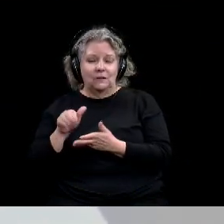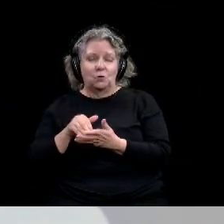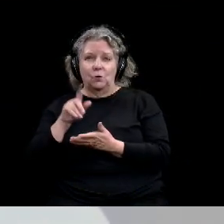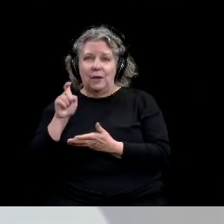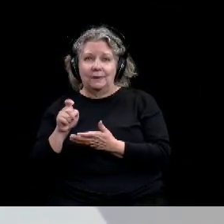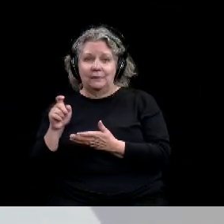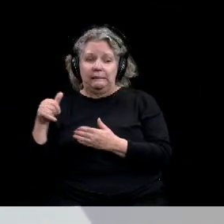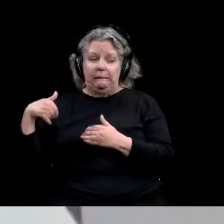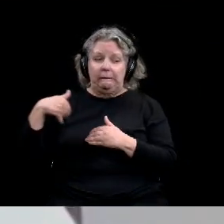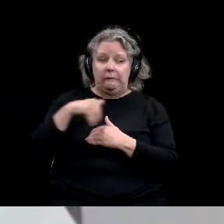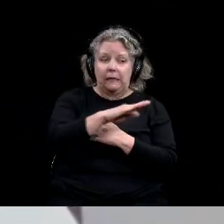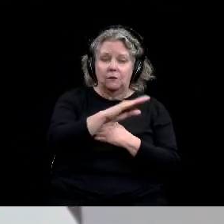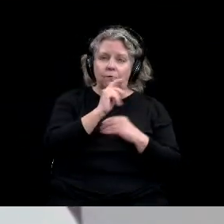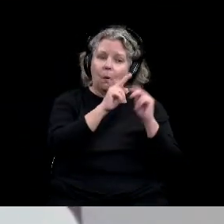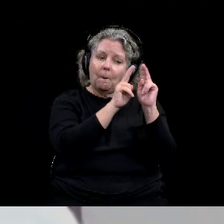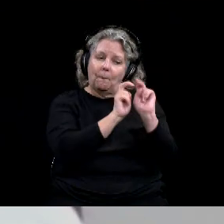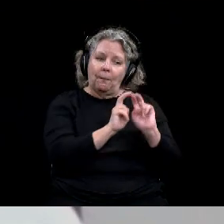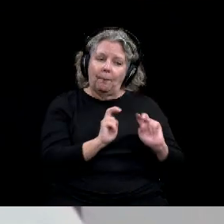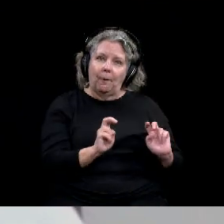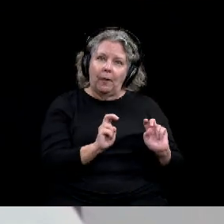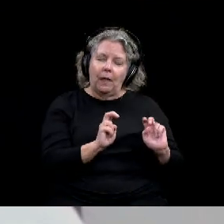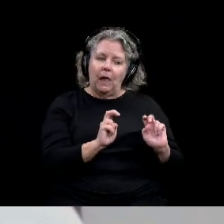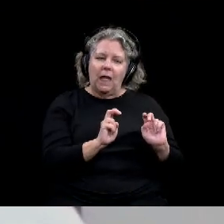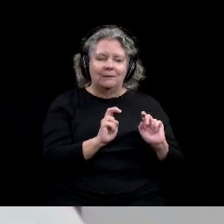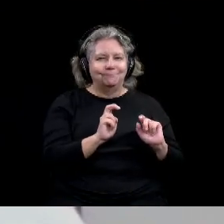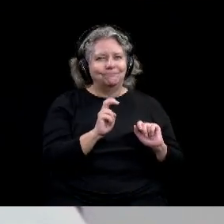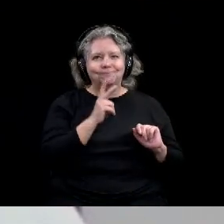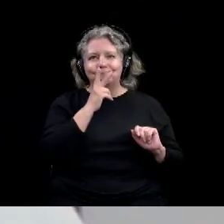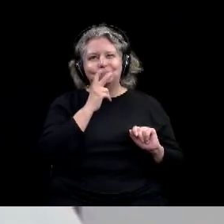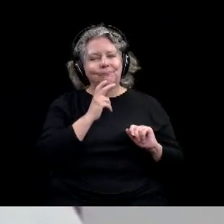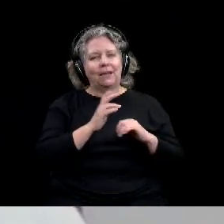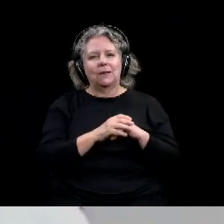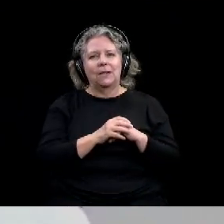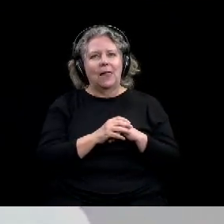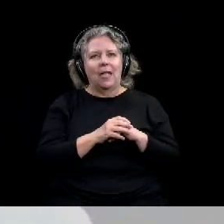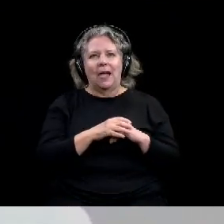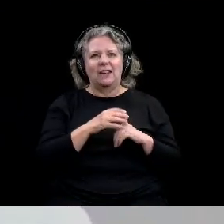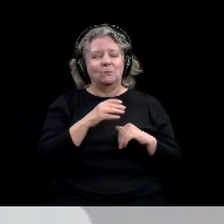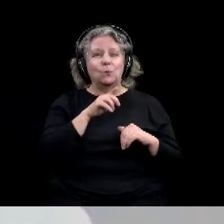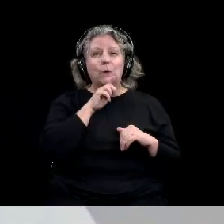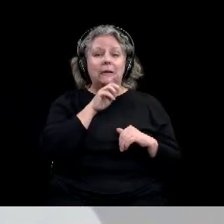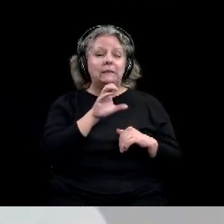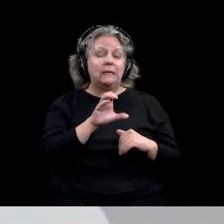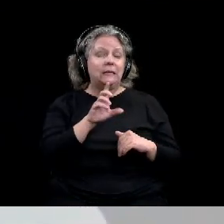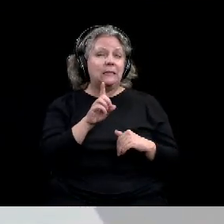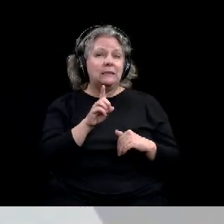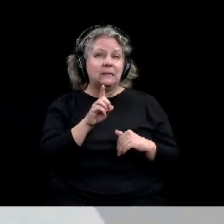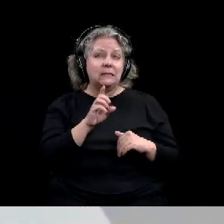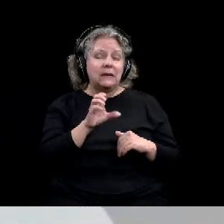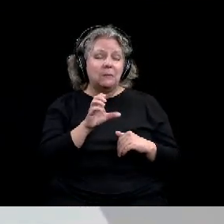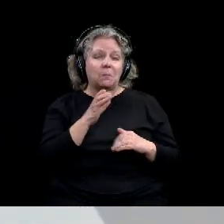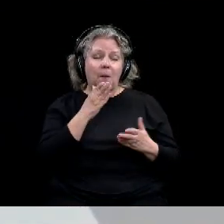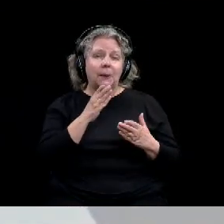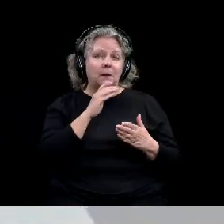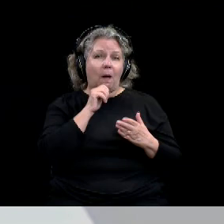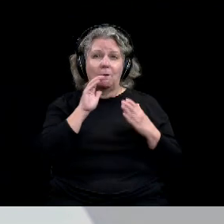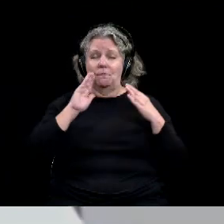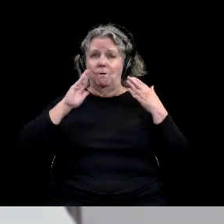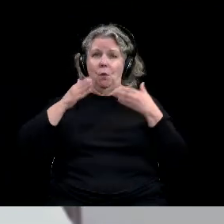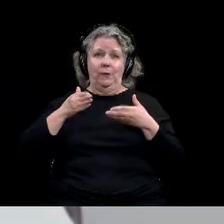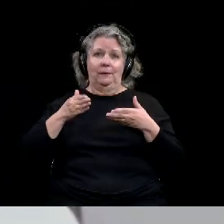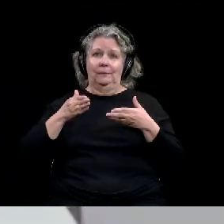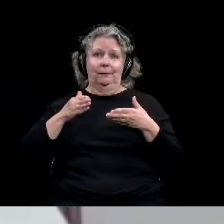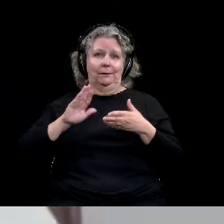all. They are likely getting samples from Texas periodically, but I don't